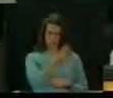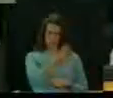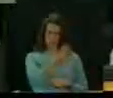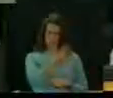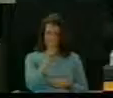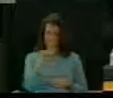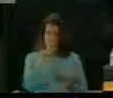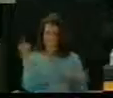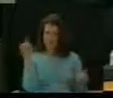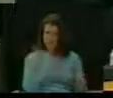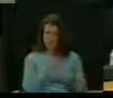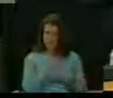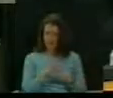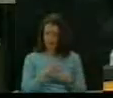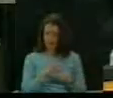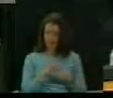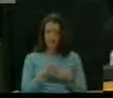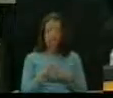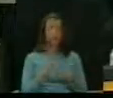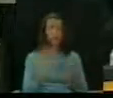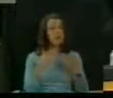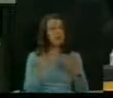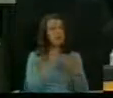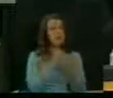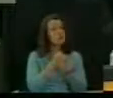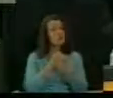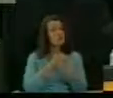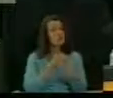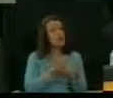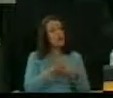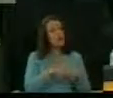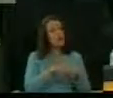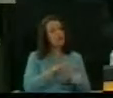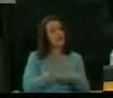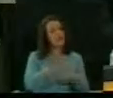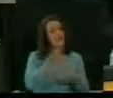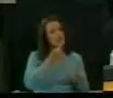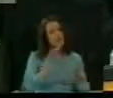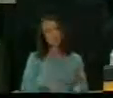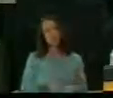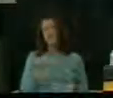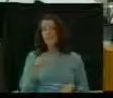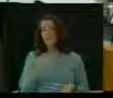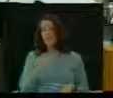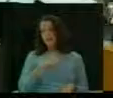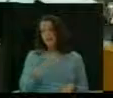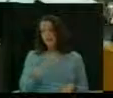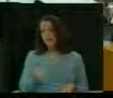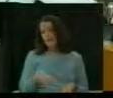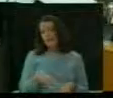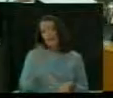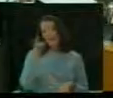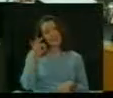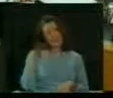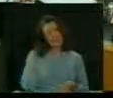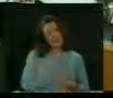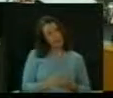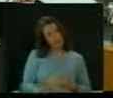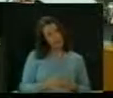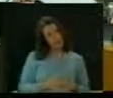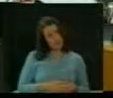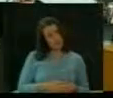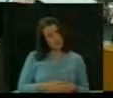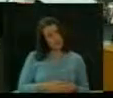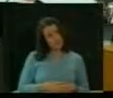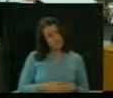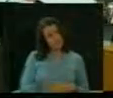I have a question. Hang on, let's announce the... Well, I may want to change my vote depending on the answer to this question.